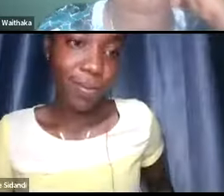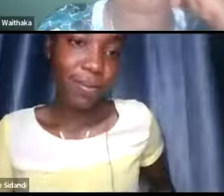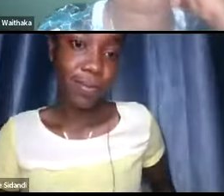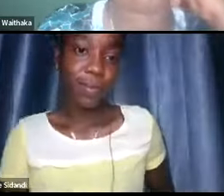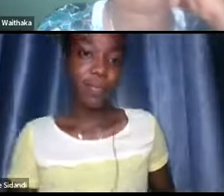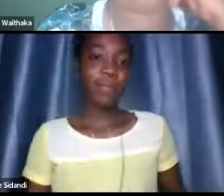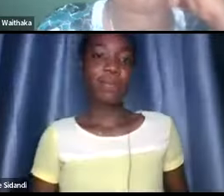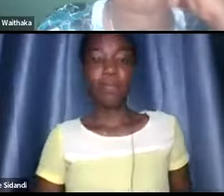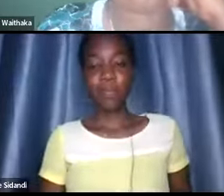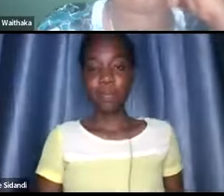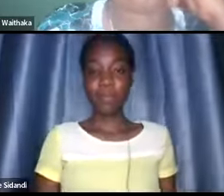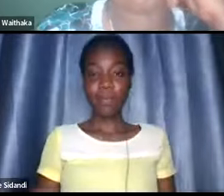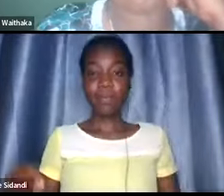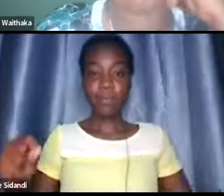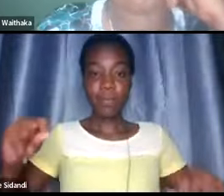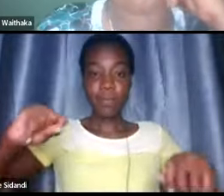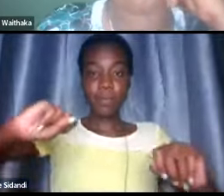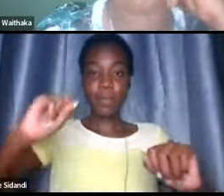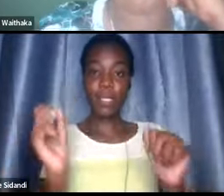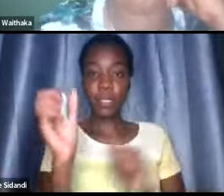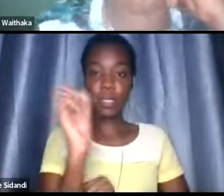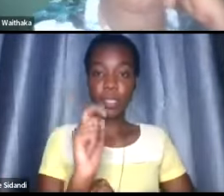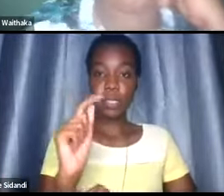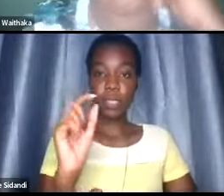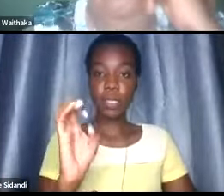Pathways. Stephen Zioka, we're waiting for you.